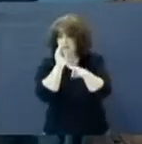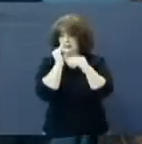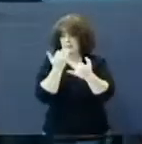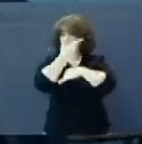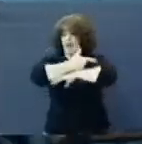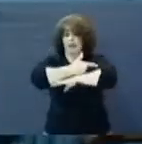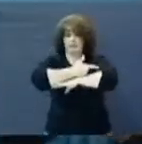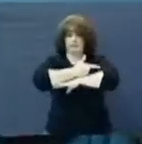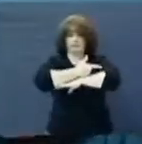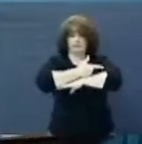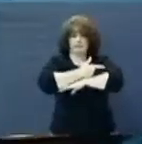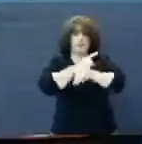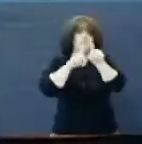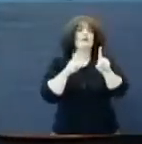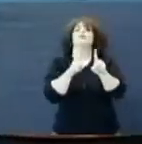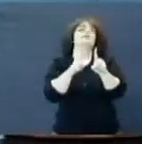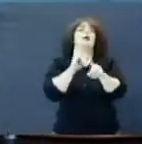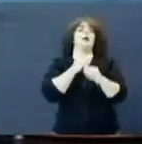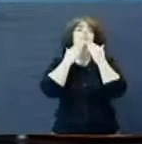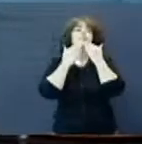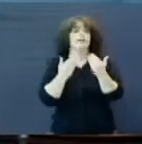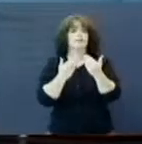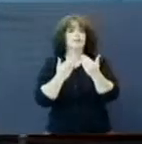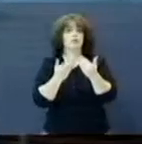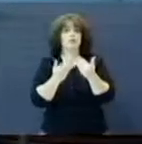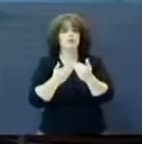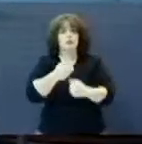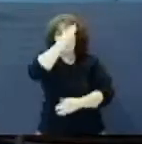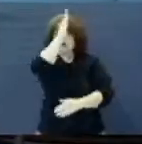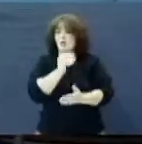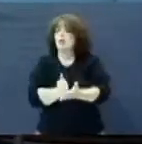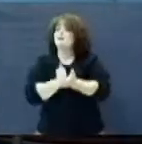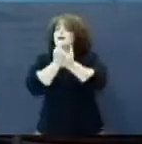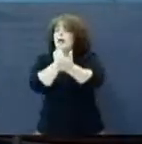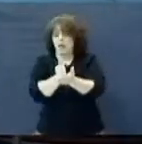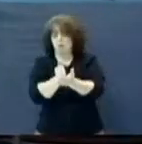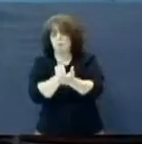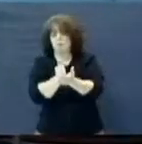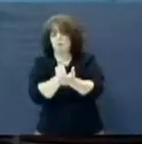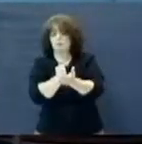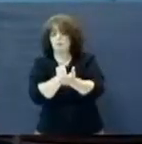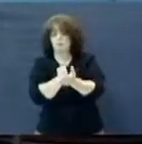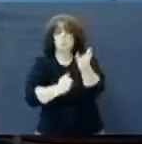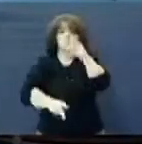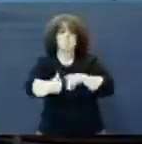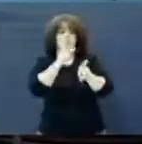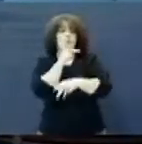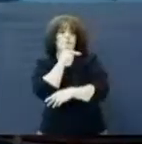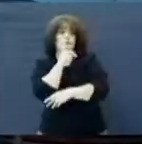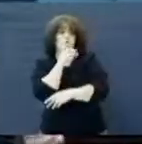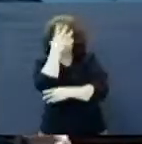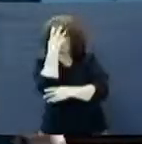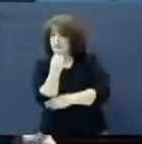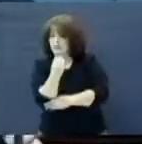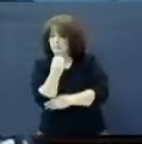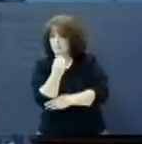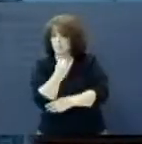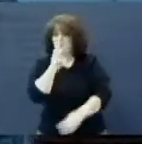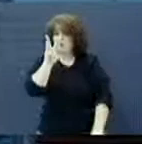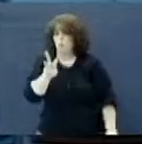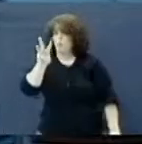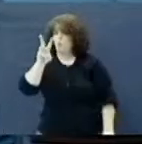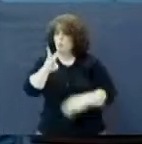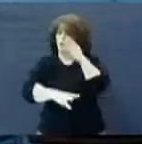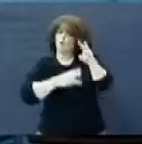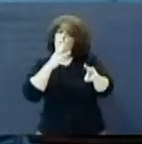But I am thankful for something. He helps those that are asleep. Back in World War II,